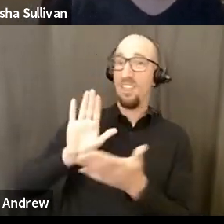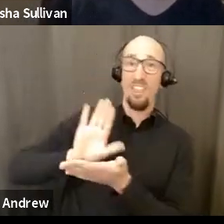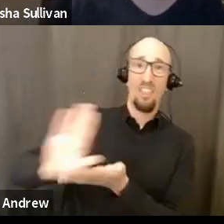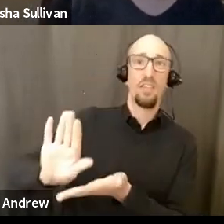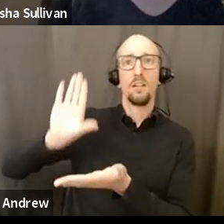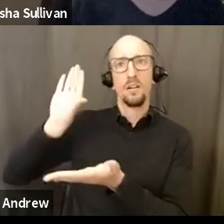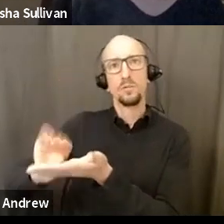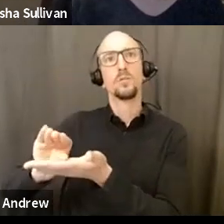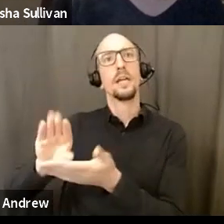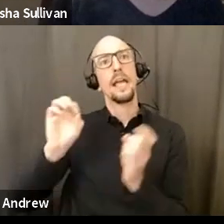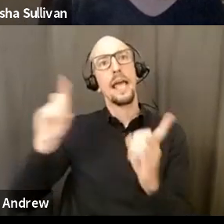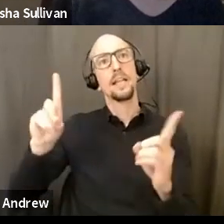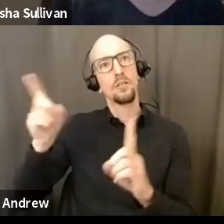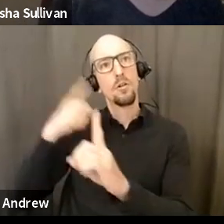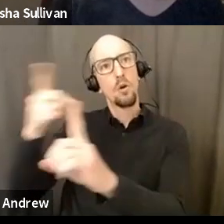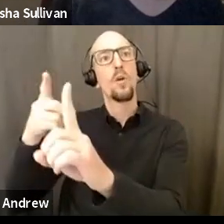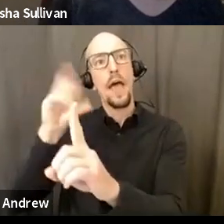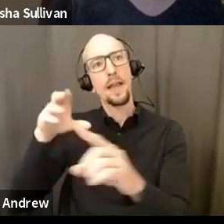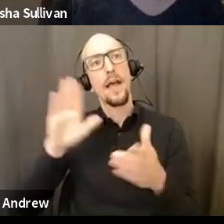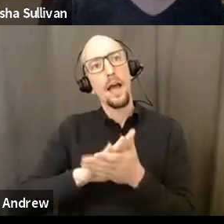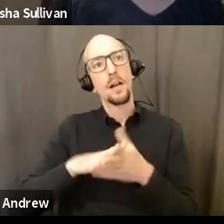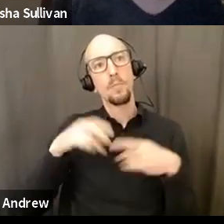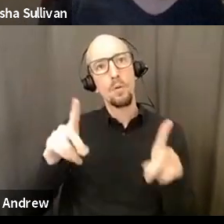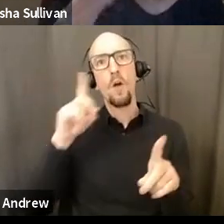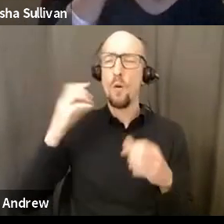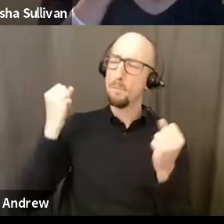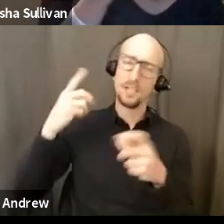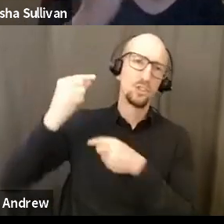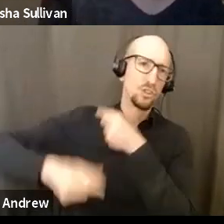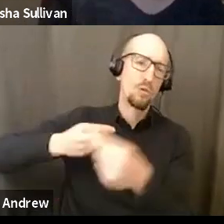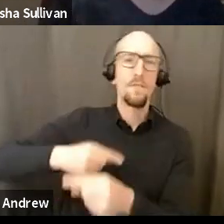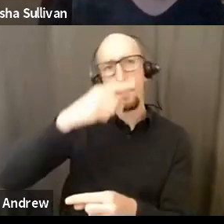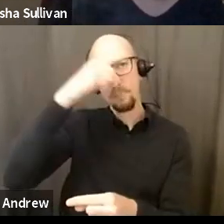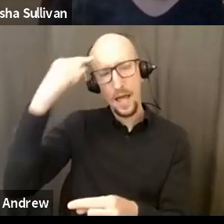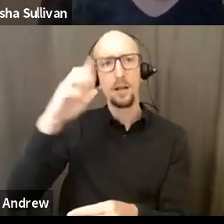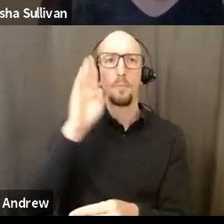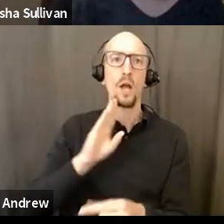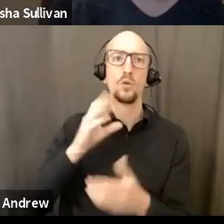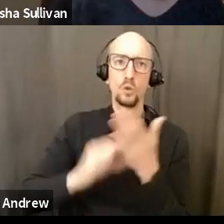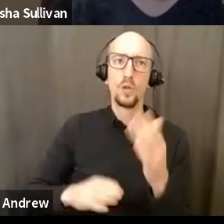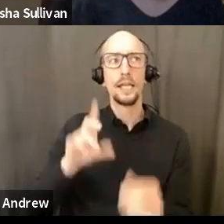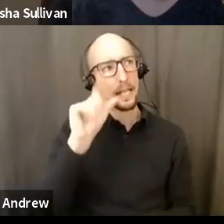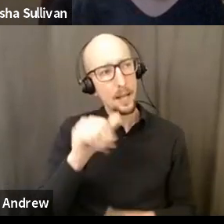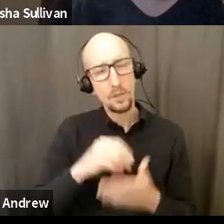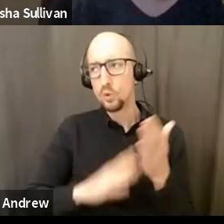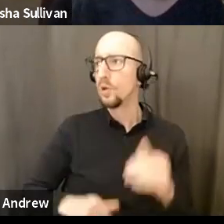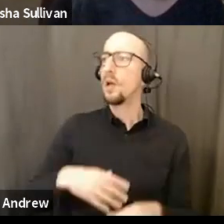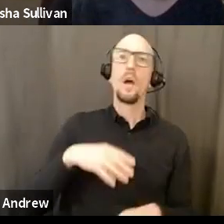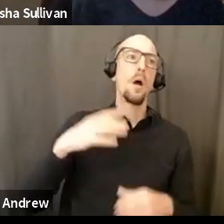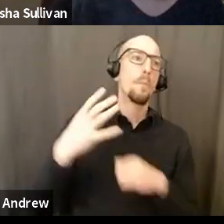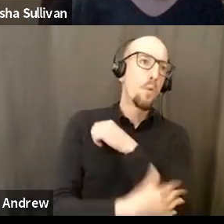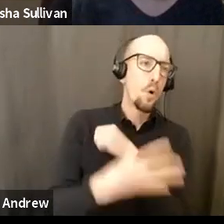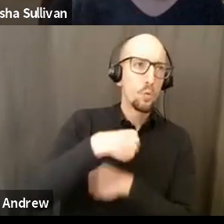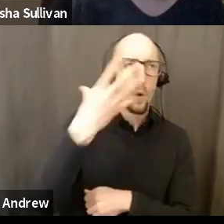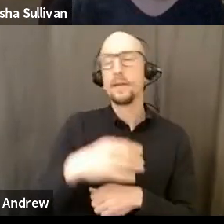the educational aspirations and academic opportunities of generations of Black and Brown, disabled, poor white and or